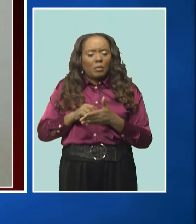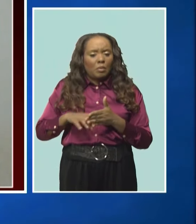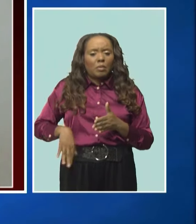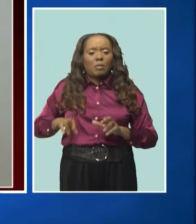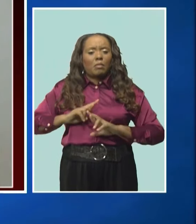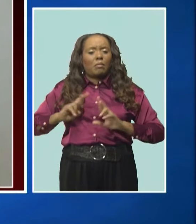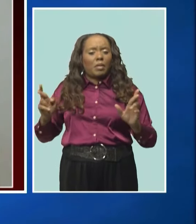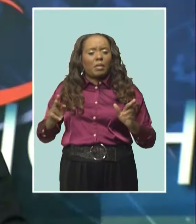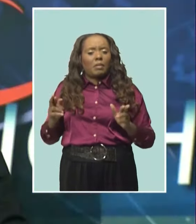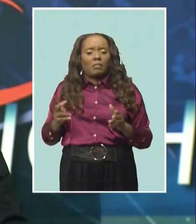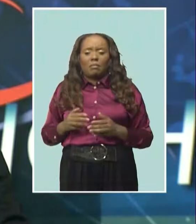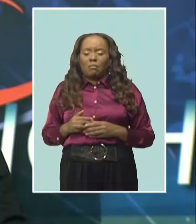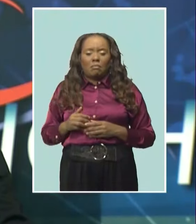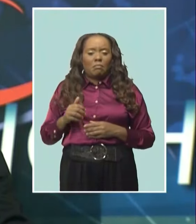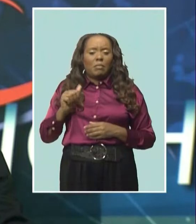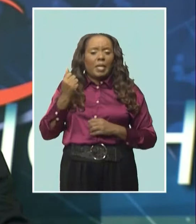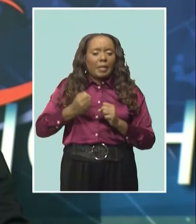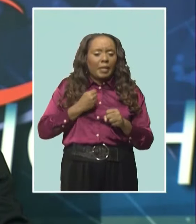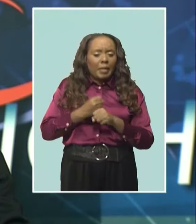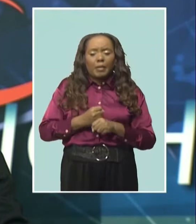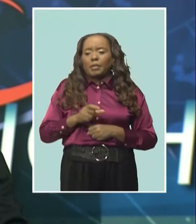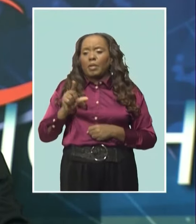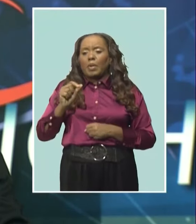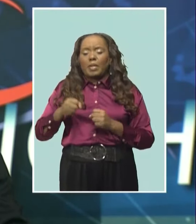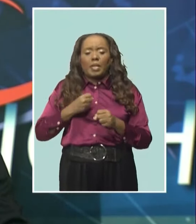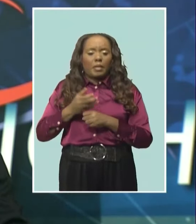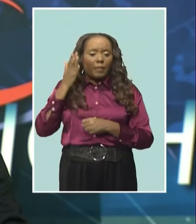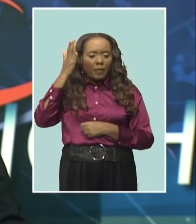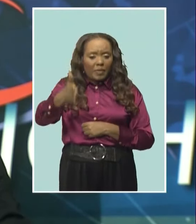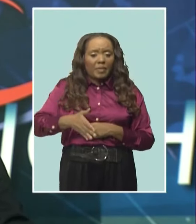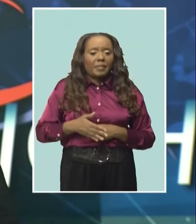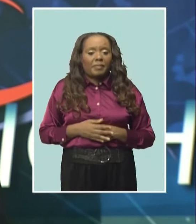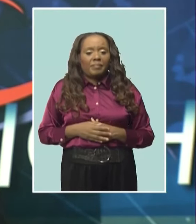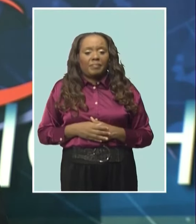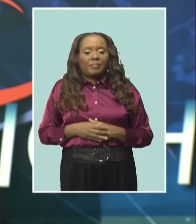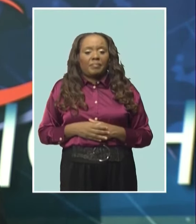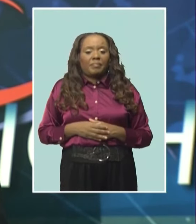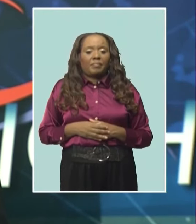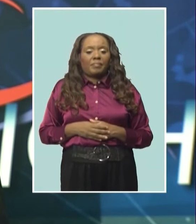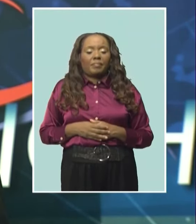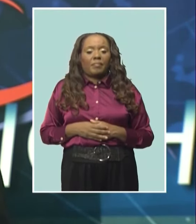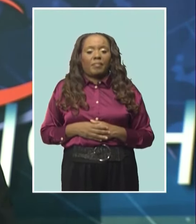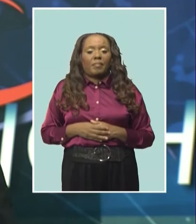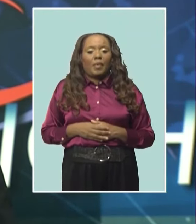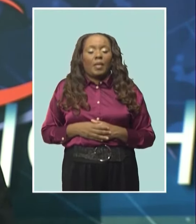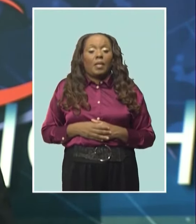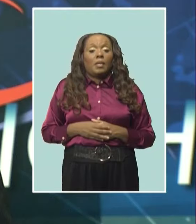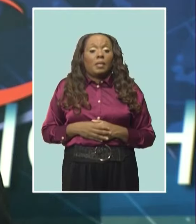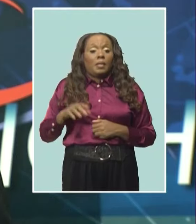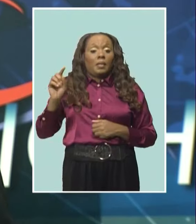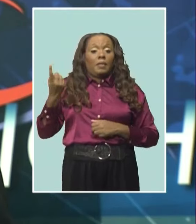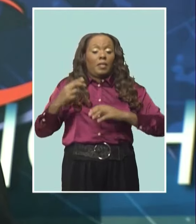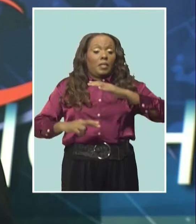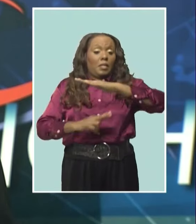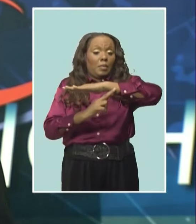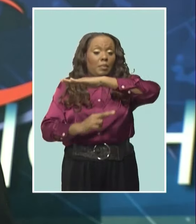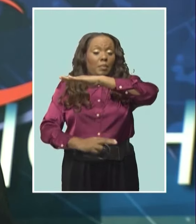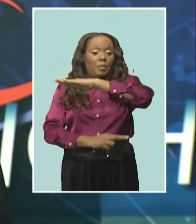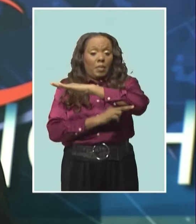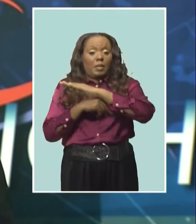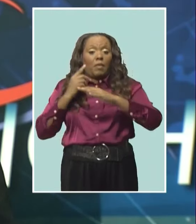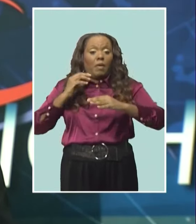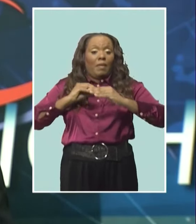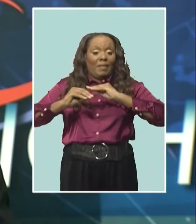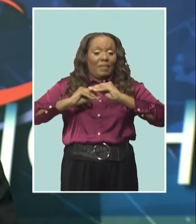etc. The first of 8 bridges identified to be repaired or reconstructed under the Scotland District